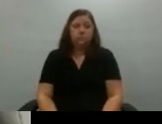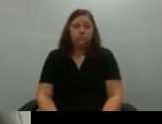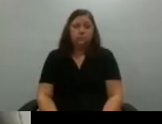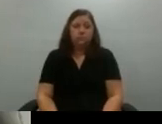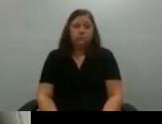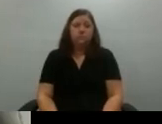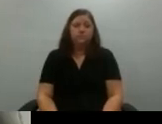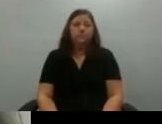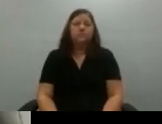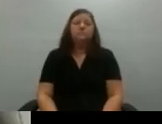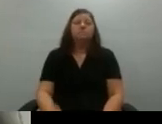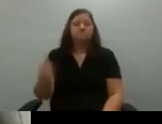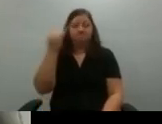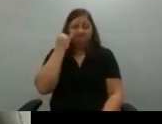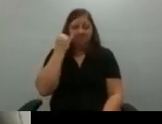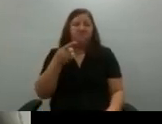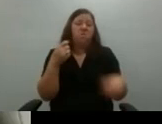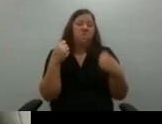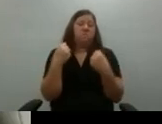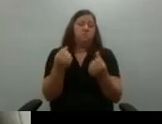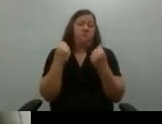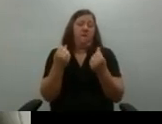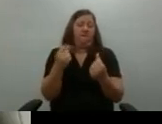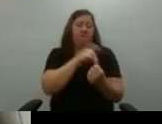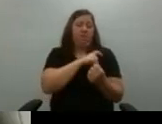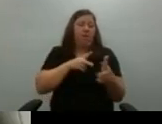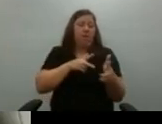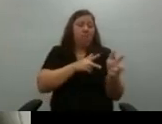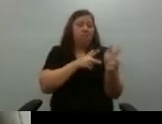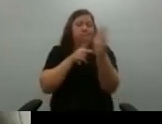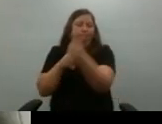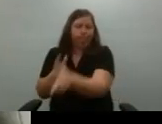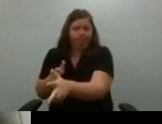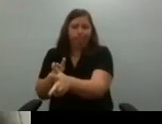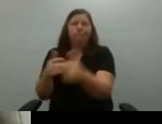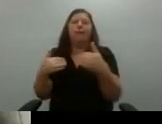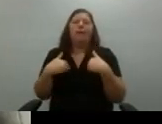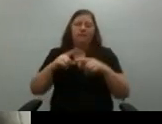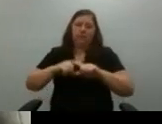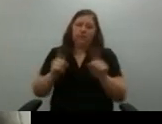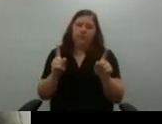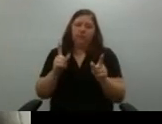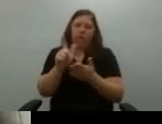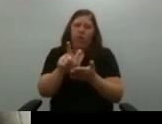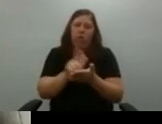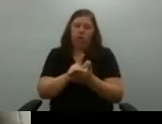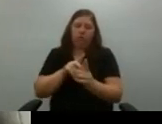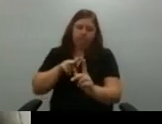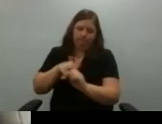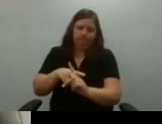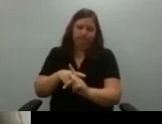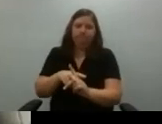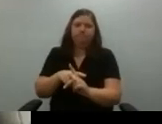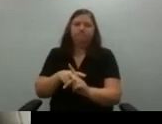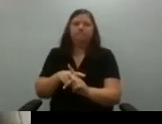If you are pulled over by the police in your car, then different laws apply in that scenario. So if you do